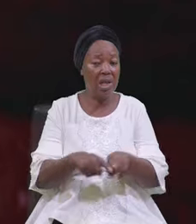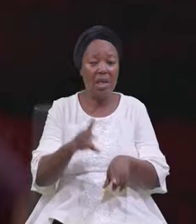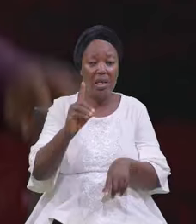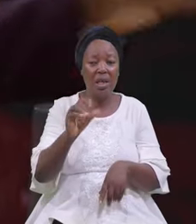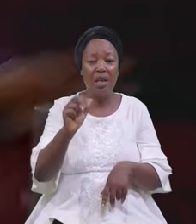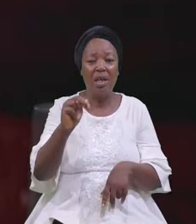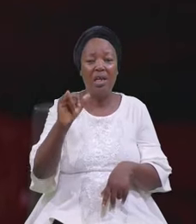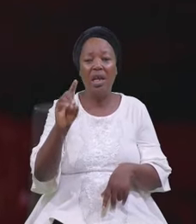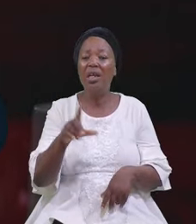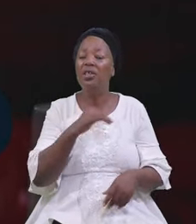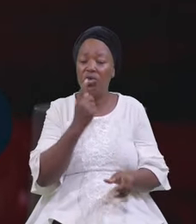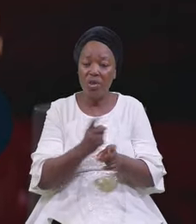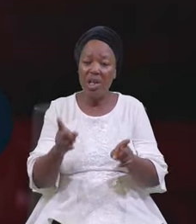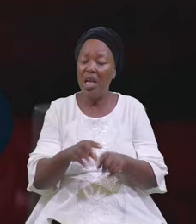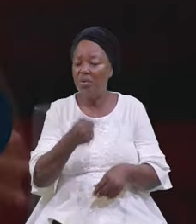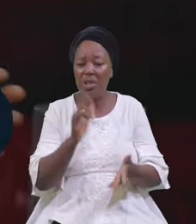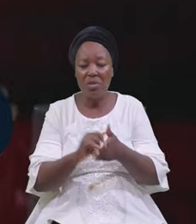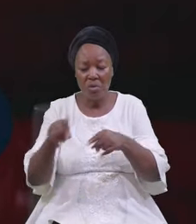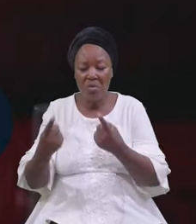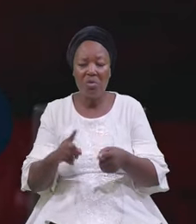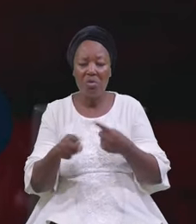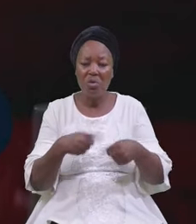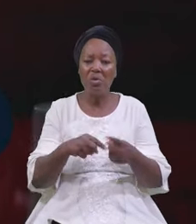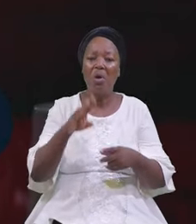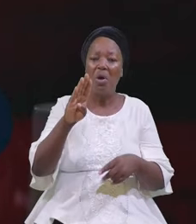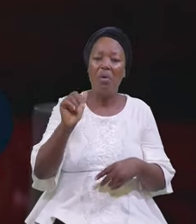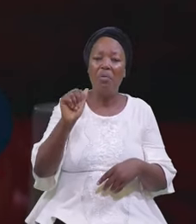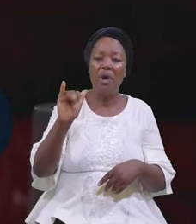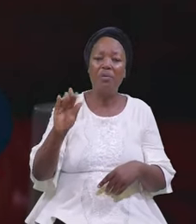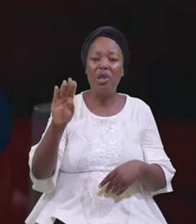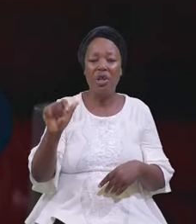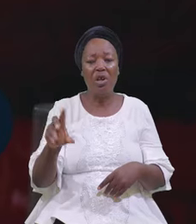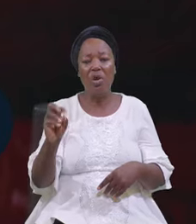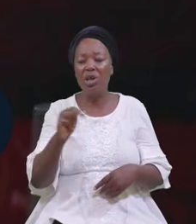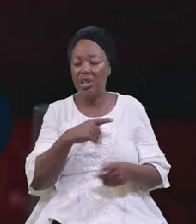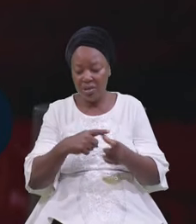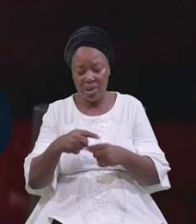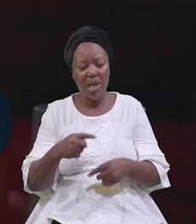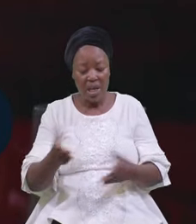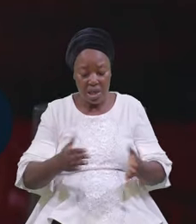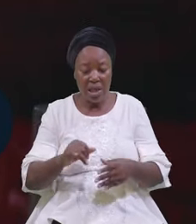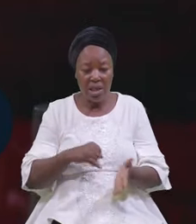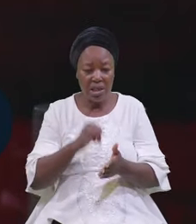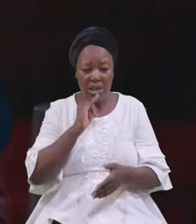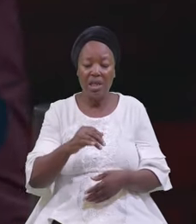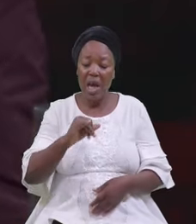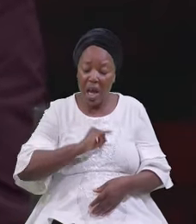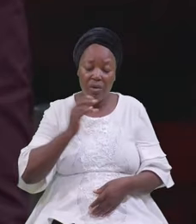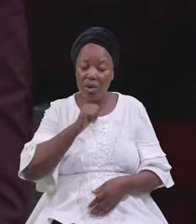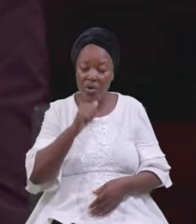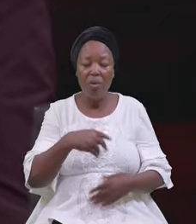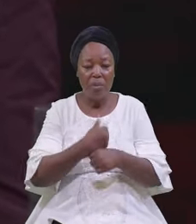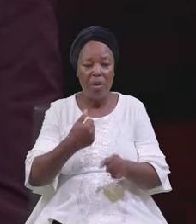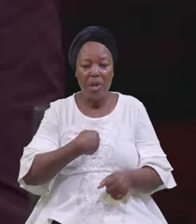to Babylon, you go anywhere, you say, here is this, I will not defile myself. What I